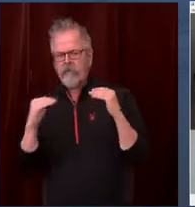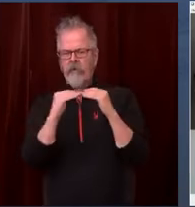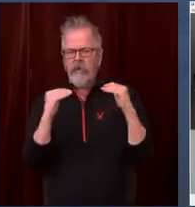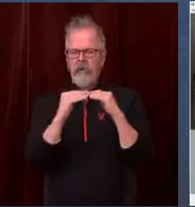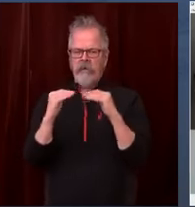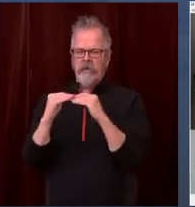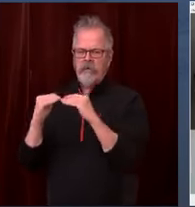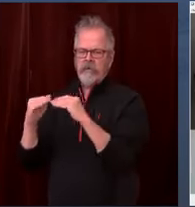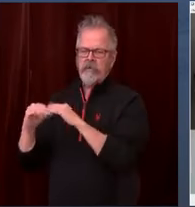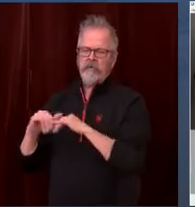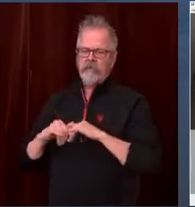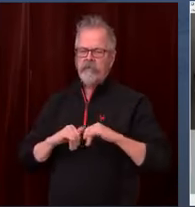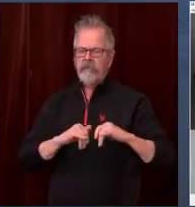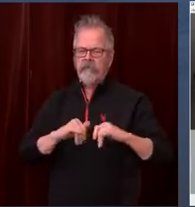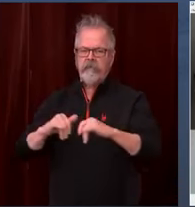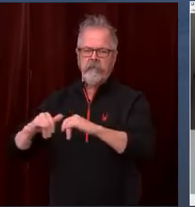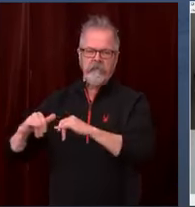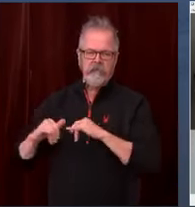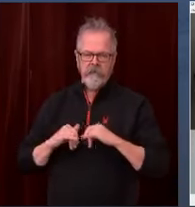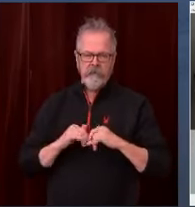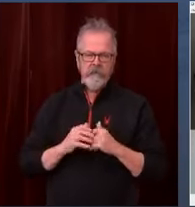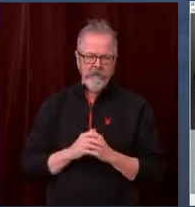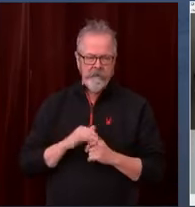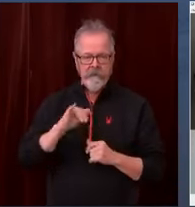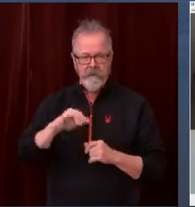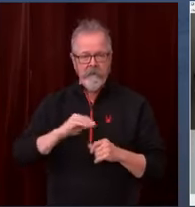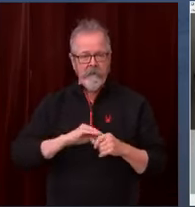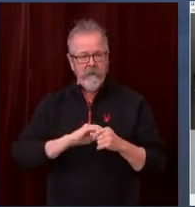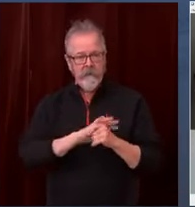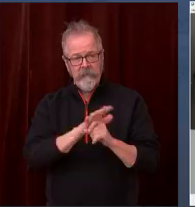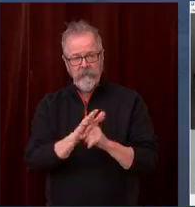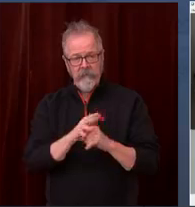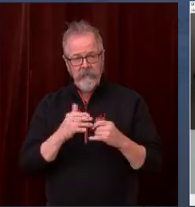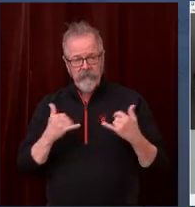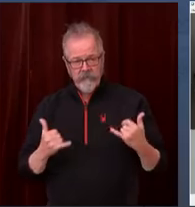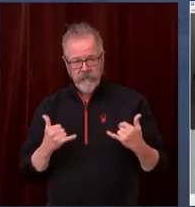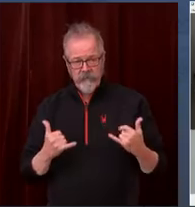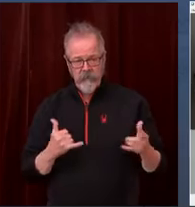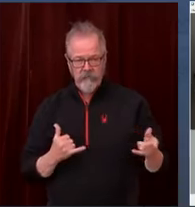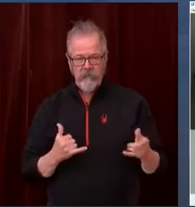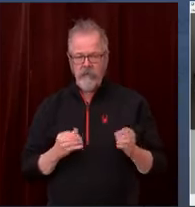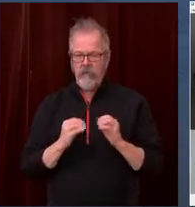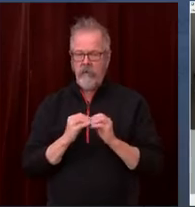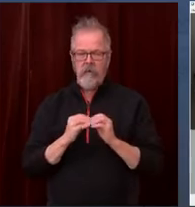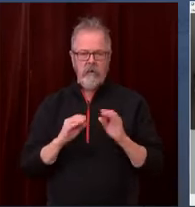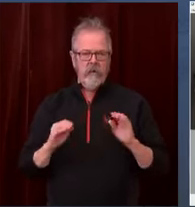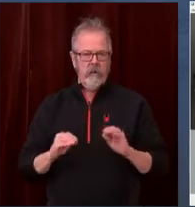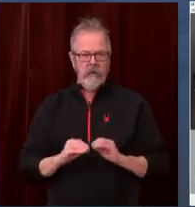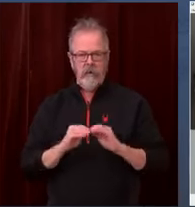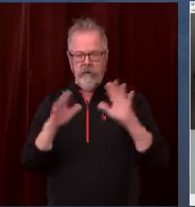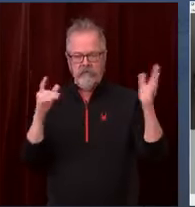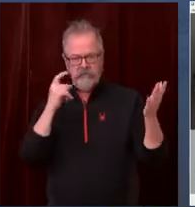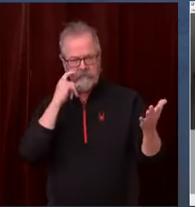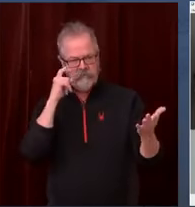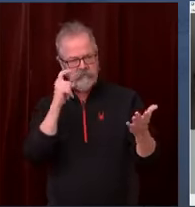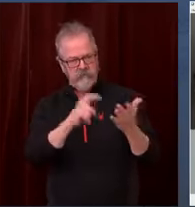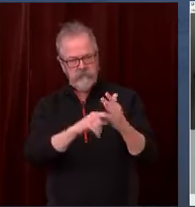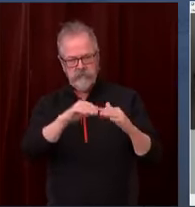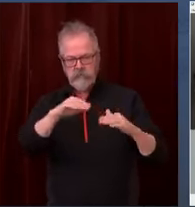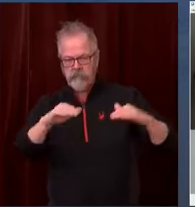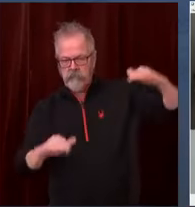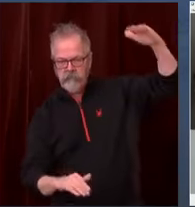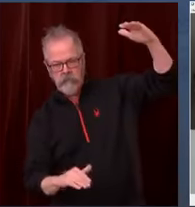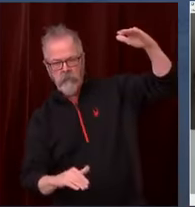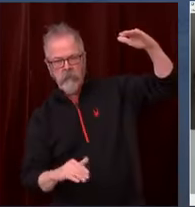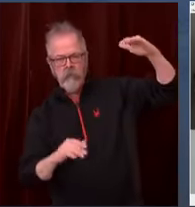who we need to support, and we need to make sure that we're with them through to recovery. So I'm very excited for